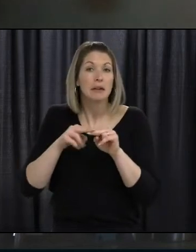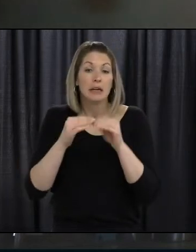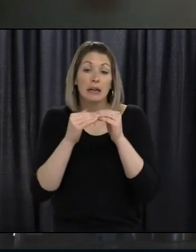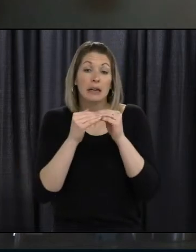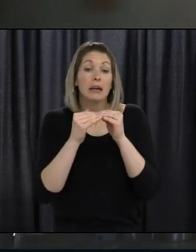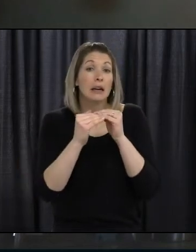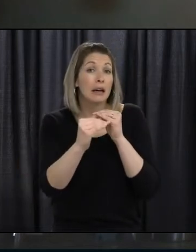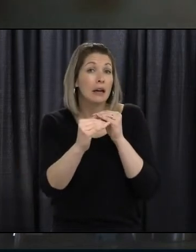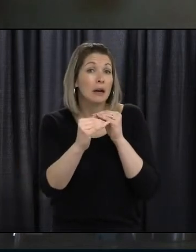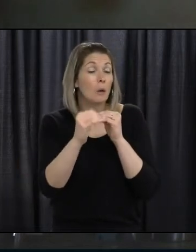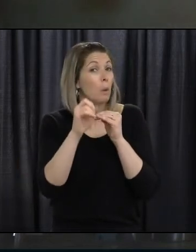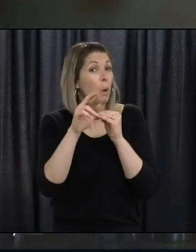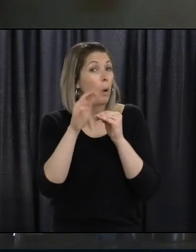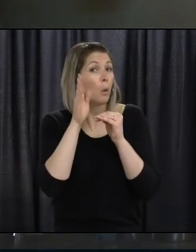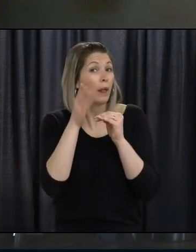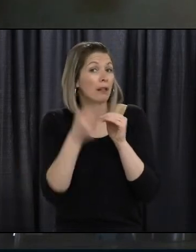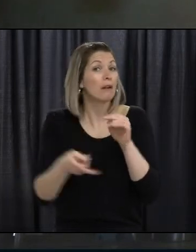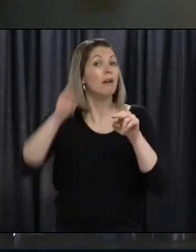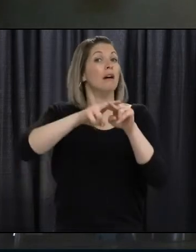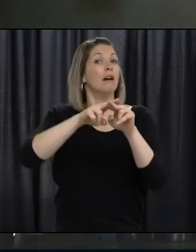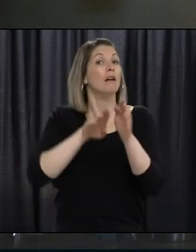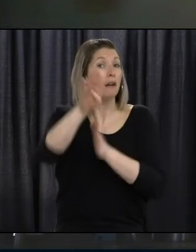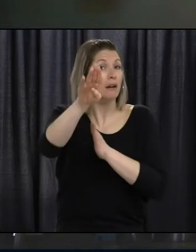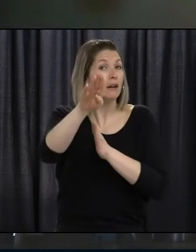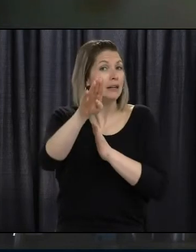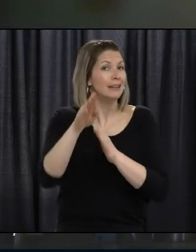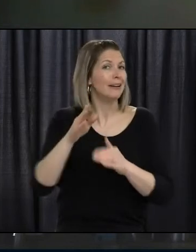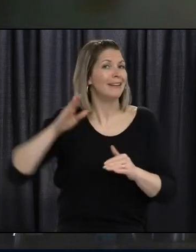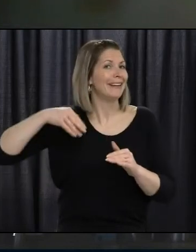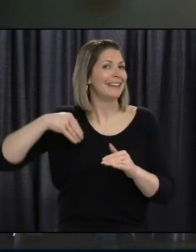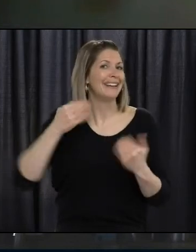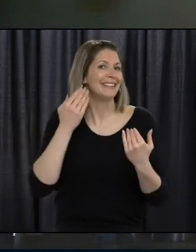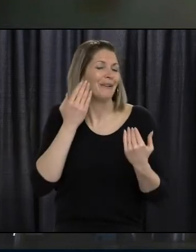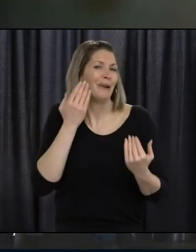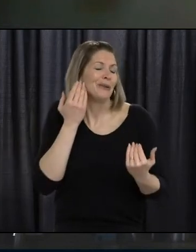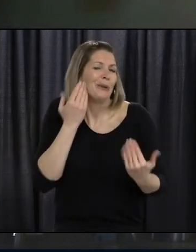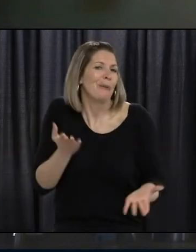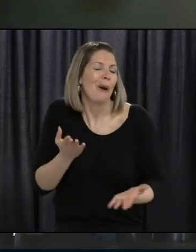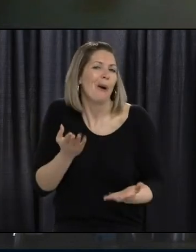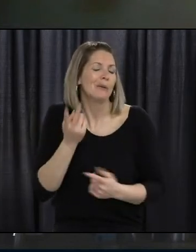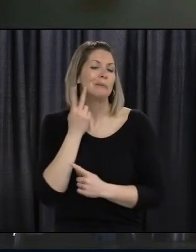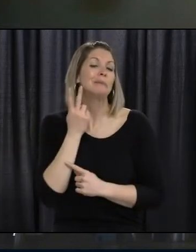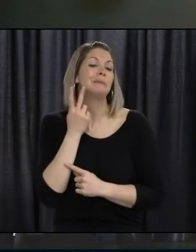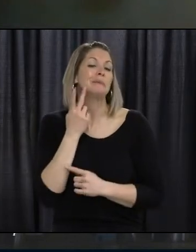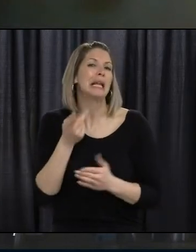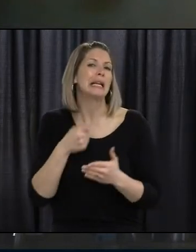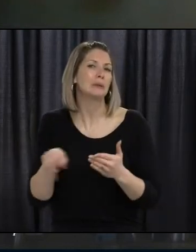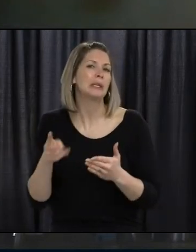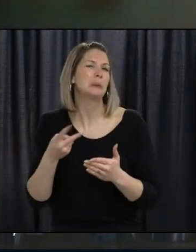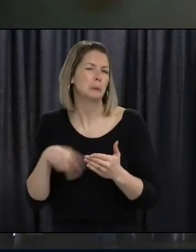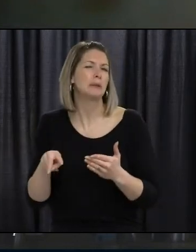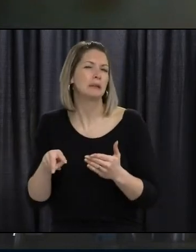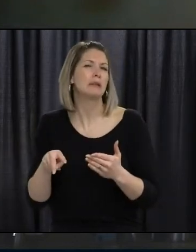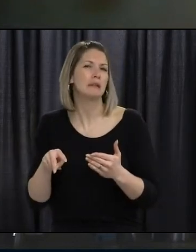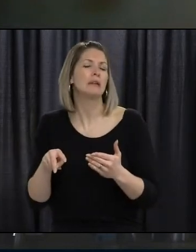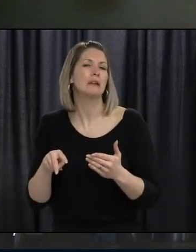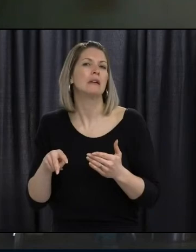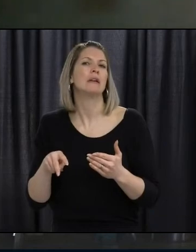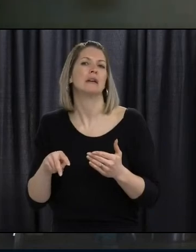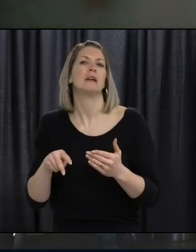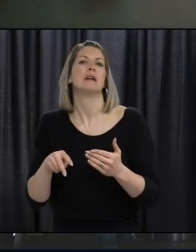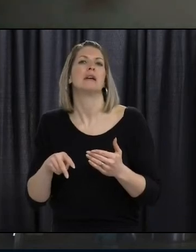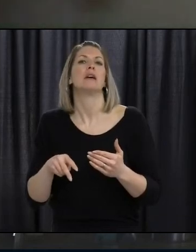line. Having said that, we as a government have been having discussions about how a gradual and very